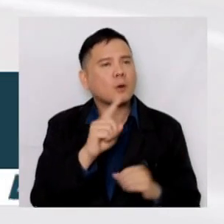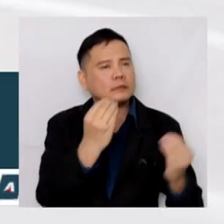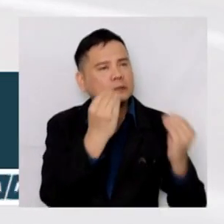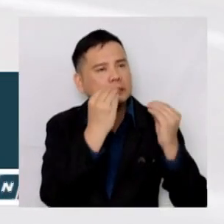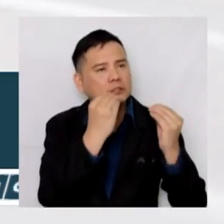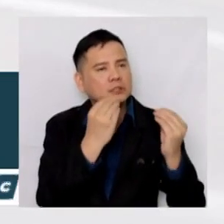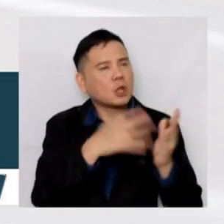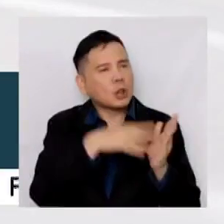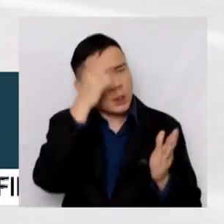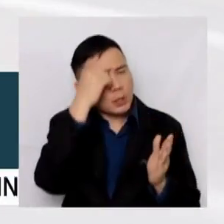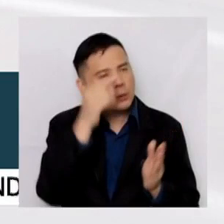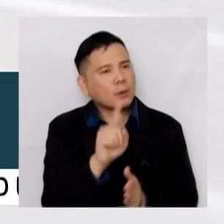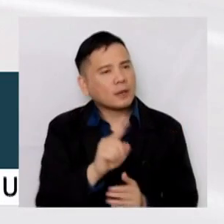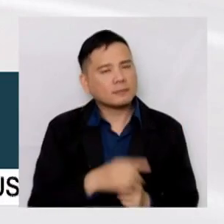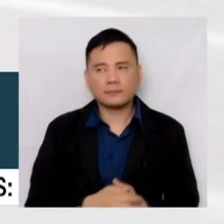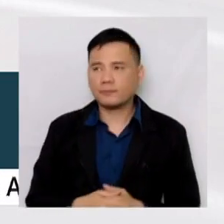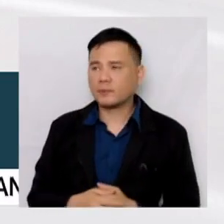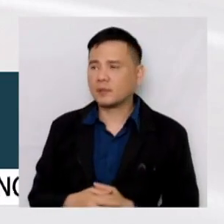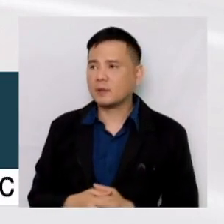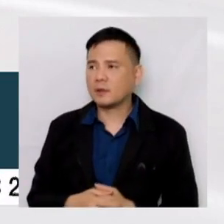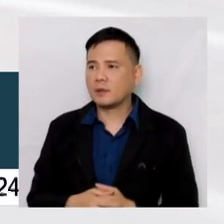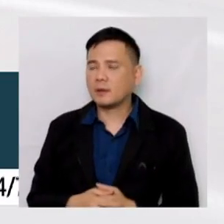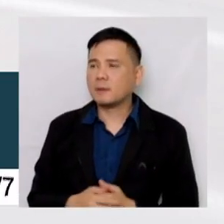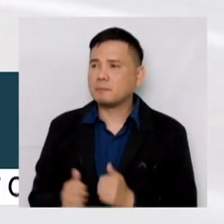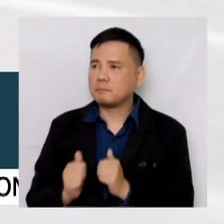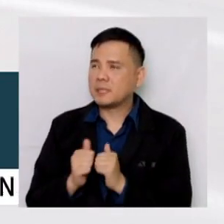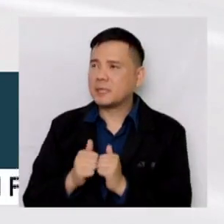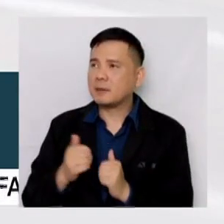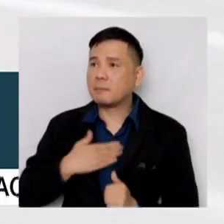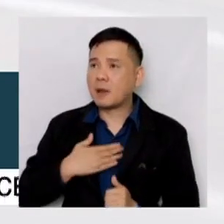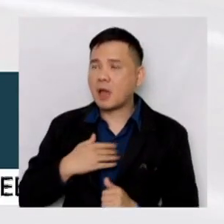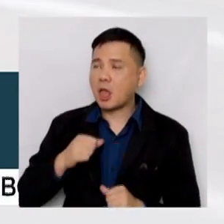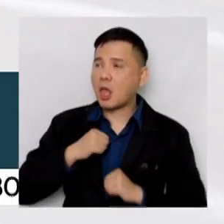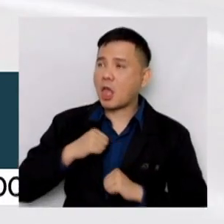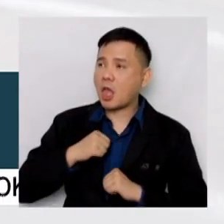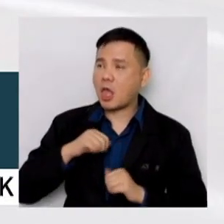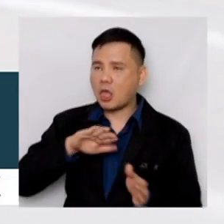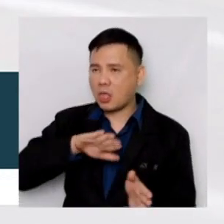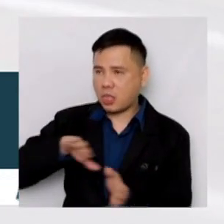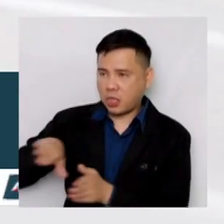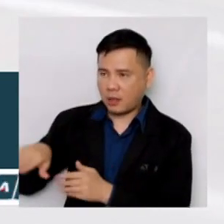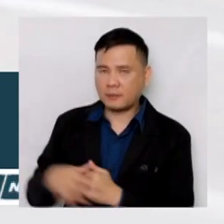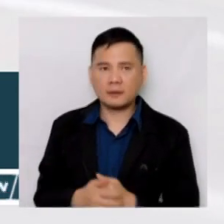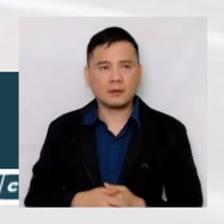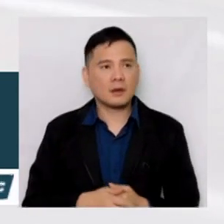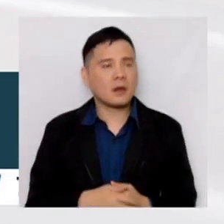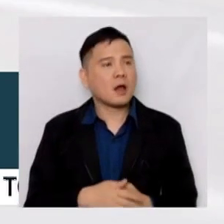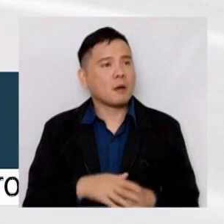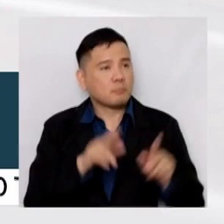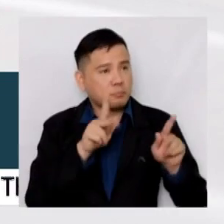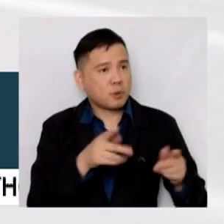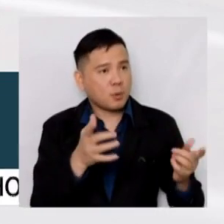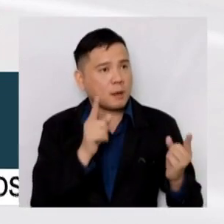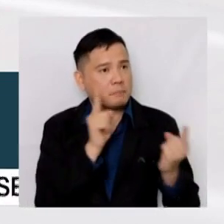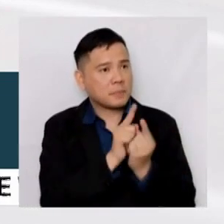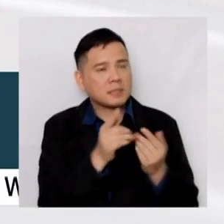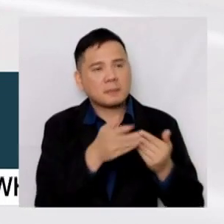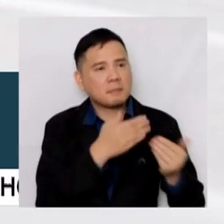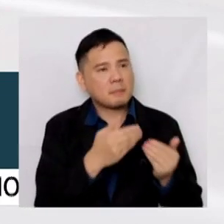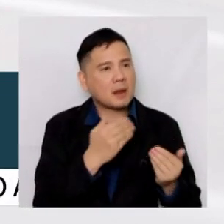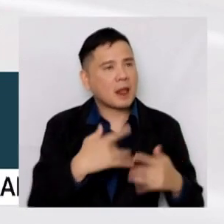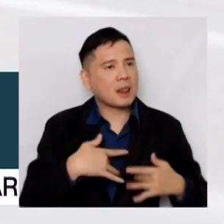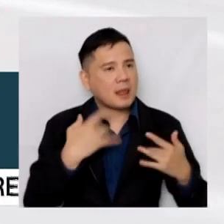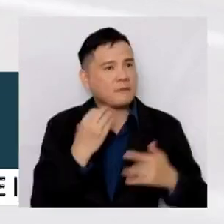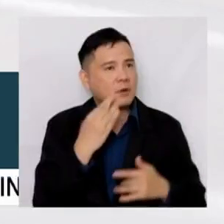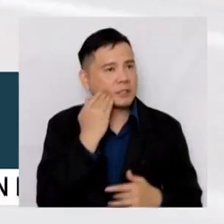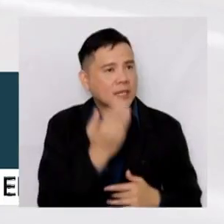To learn how to put aside one's ego. Person you'd love to meet, dead or alive? I would like to meet